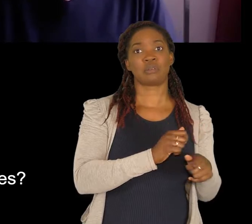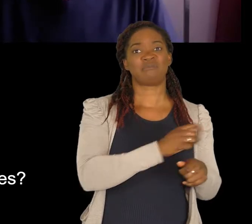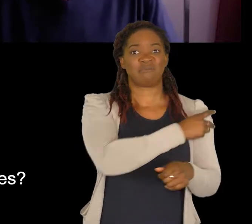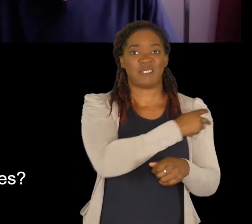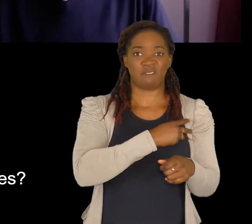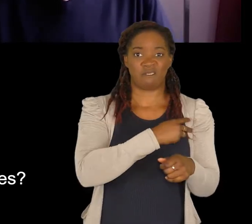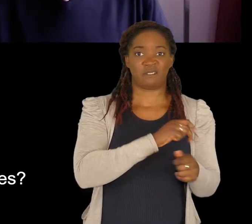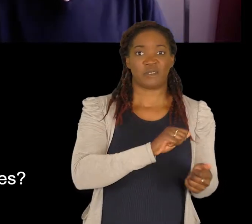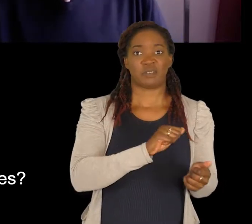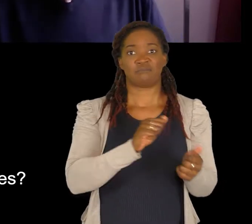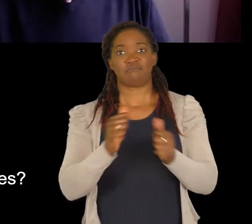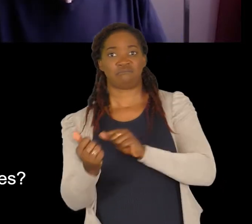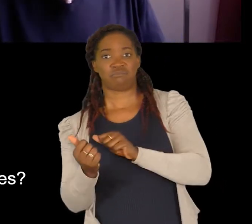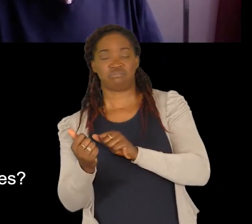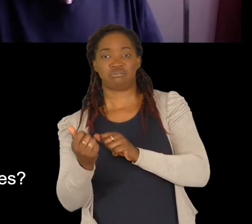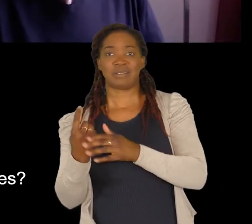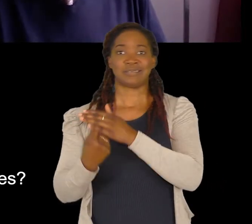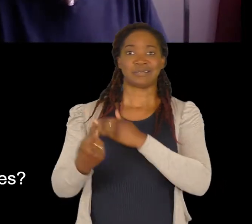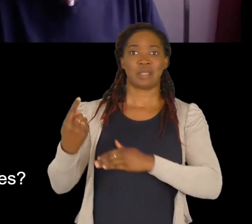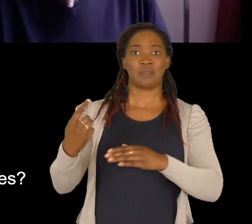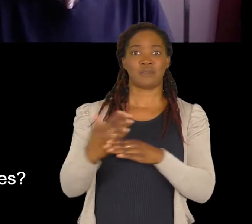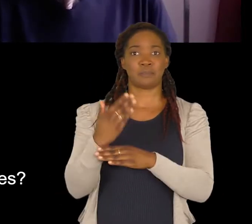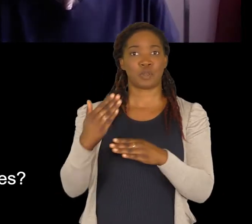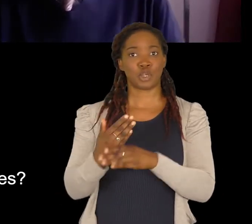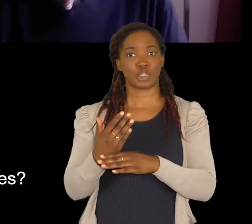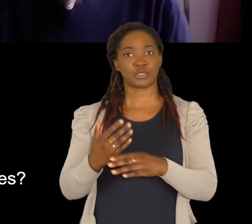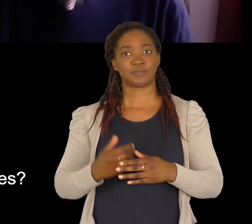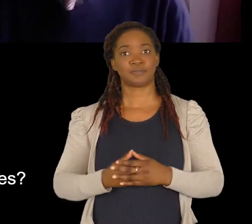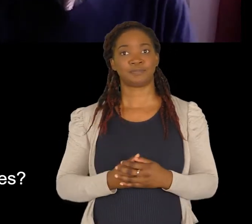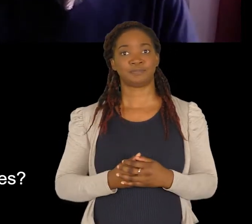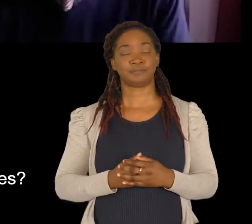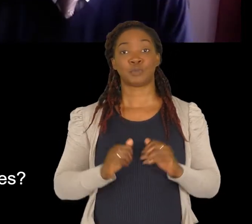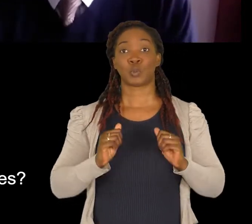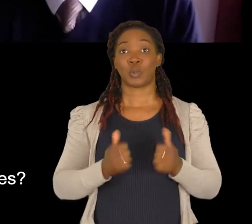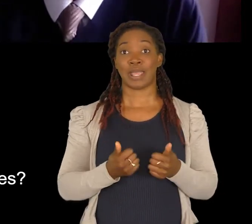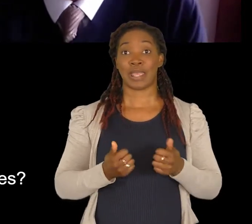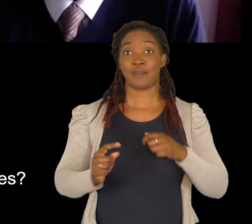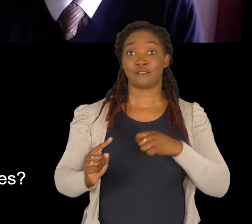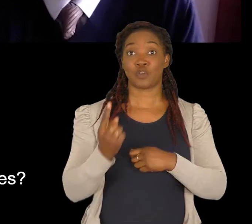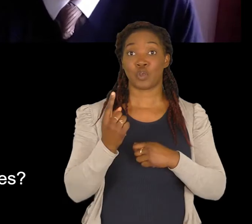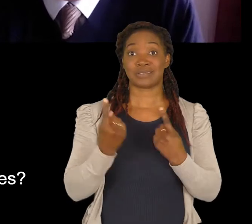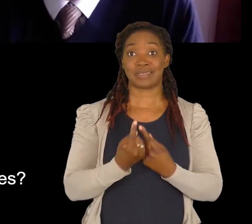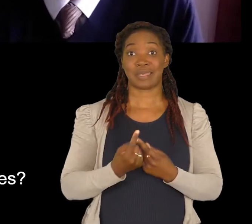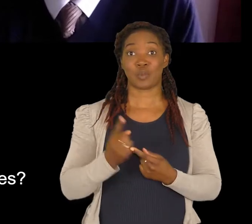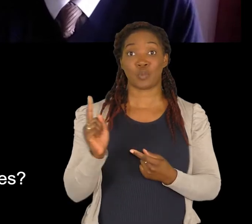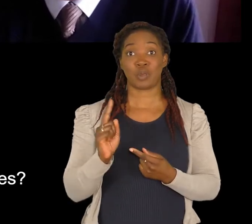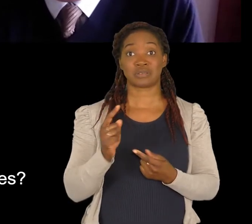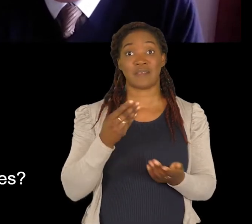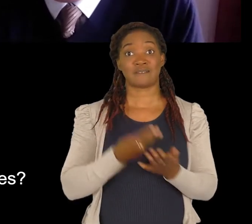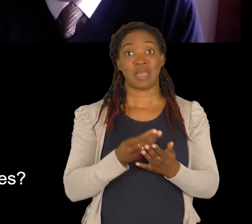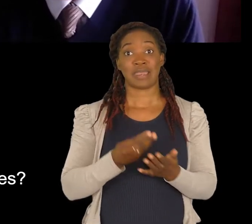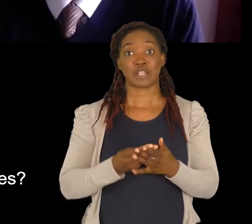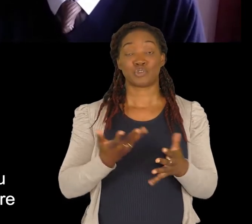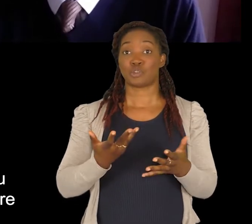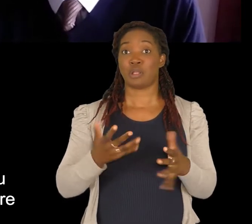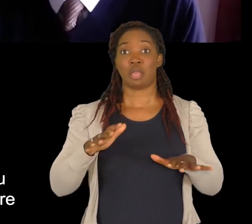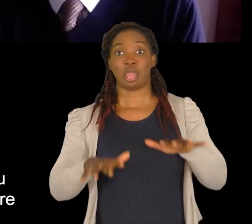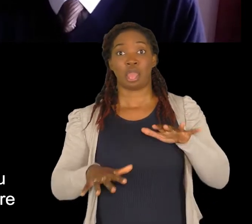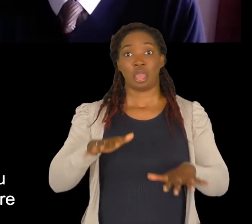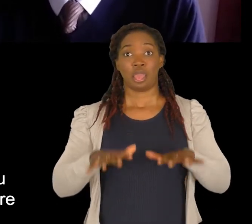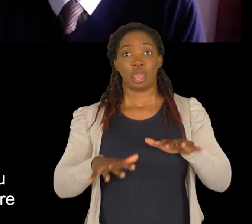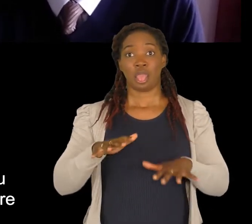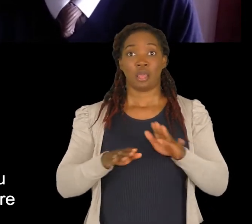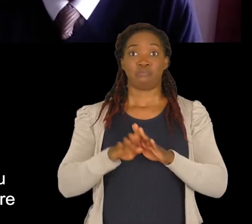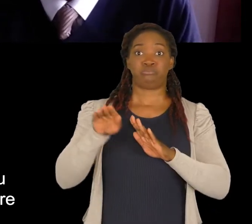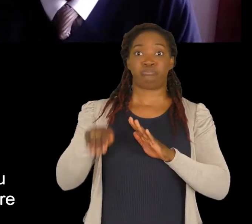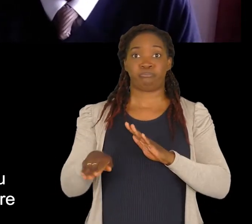else, to working for themselves? Okay, so the first thing is financial instability. That's the